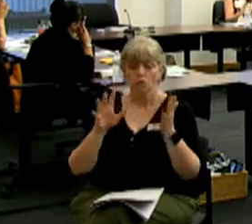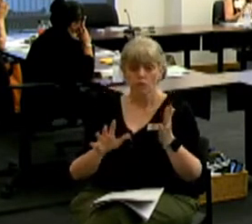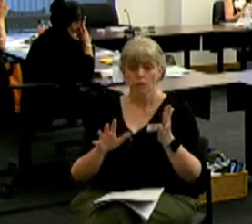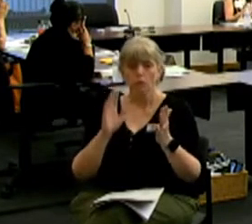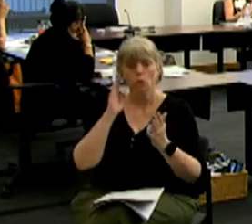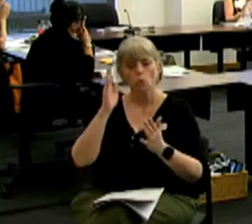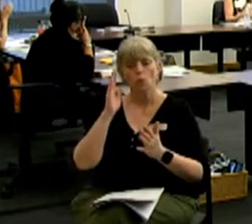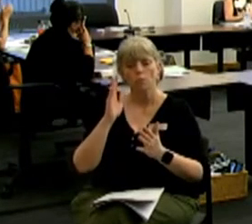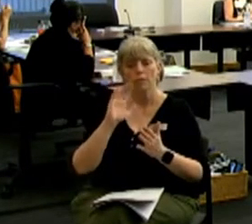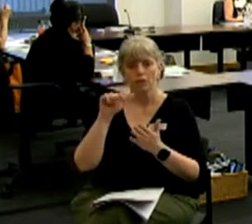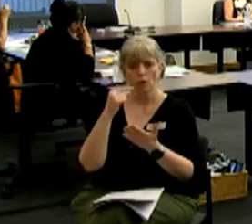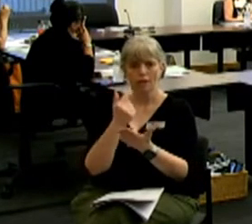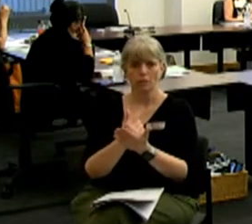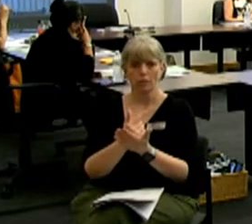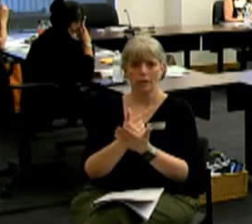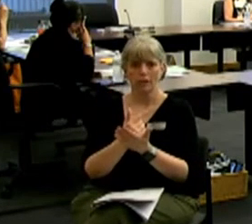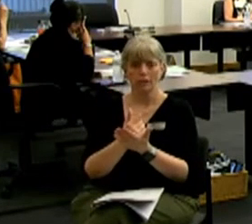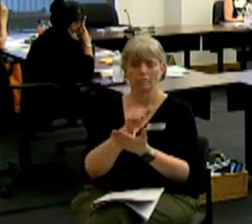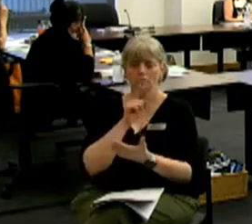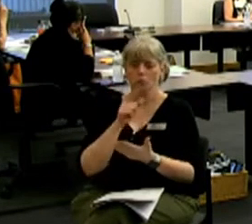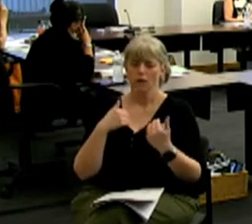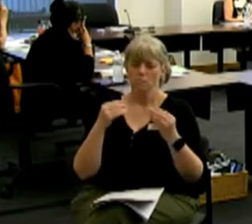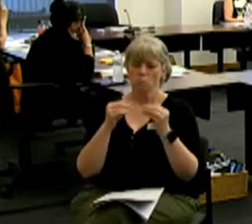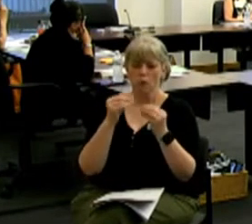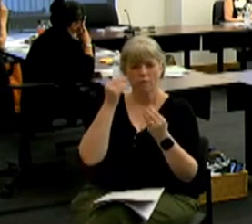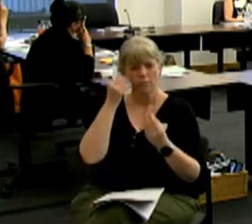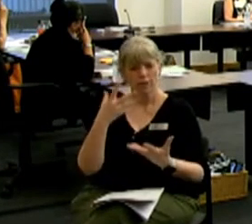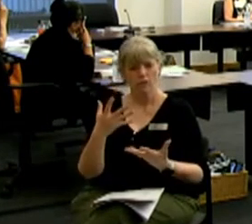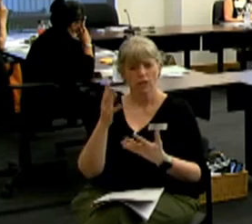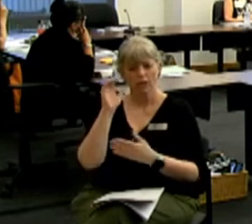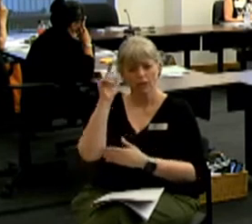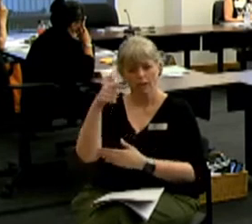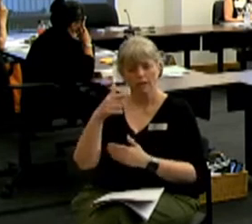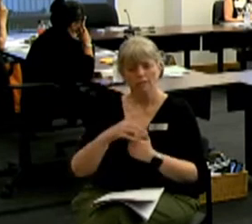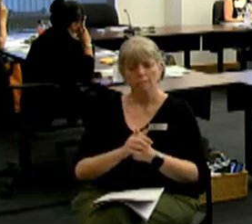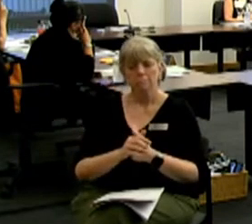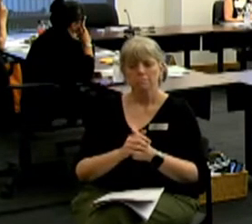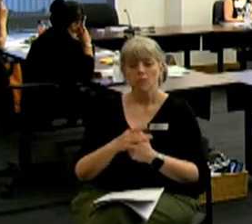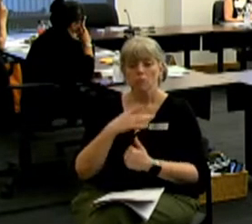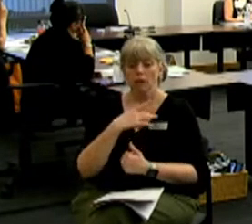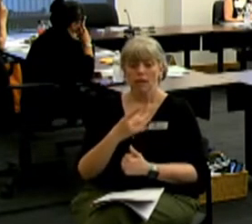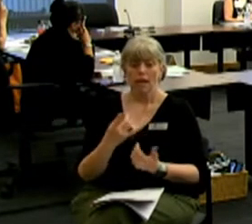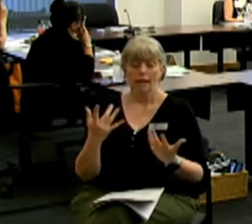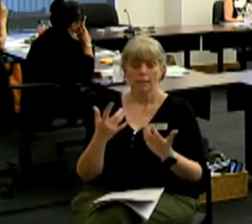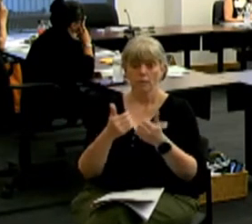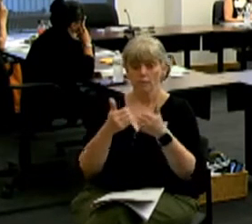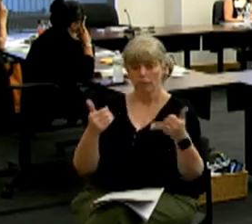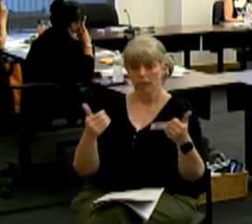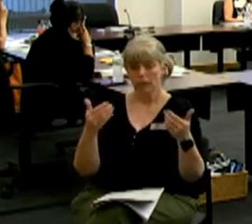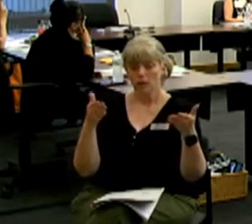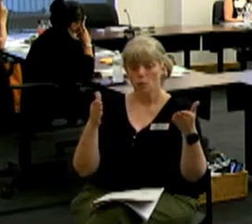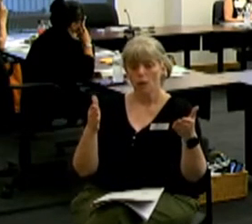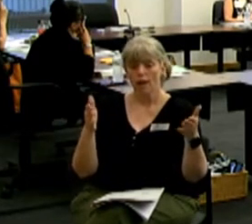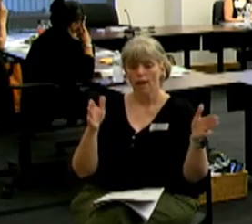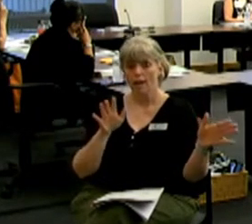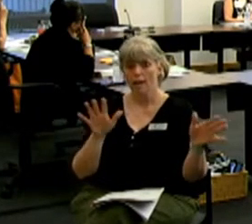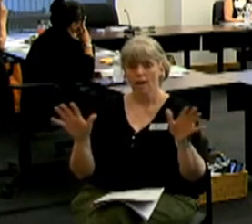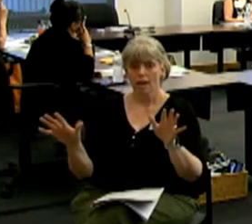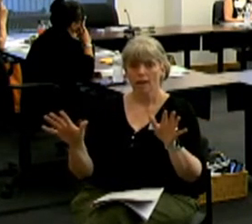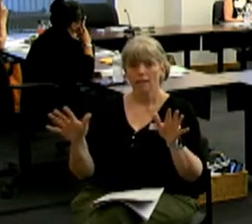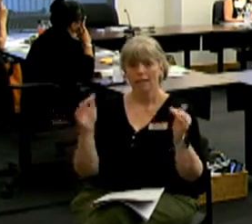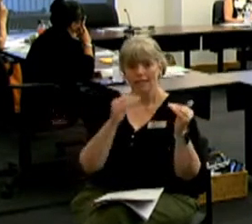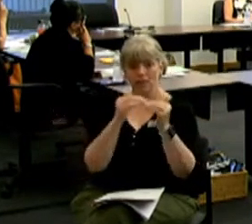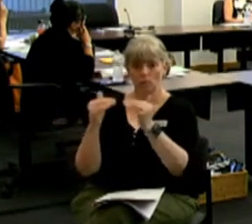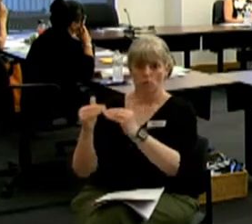students who will be graduating. I'm sure you'll have more information on that later. And what I like is that it was split in a way that it's